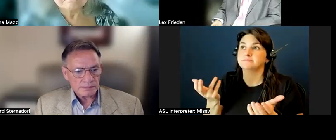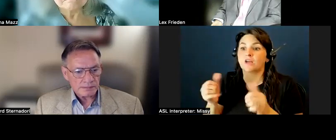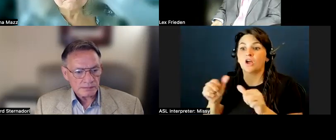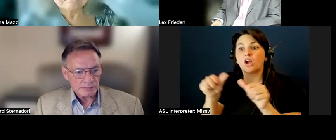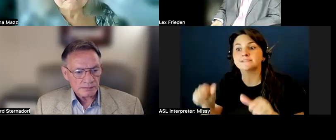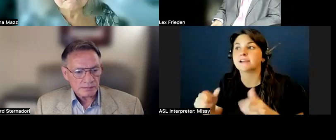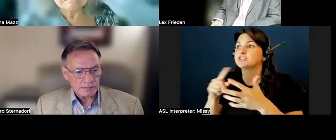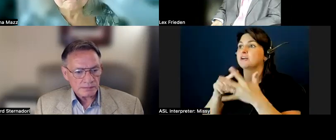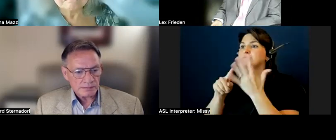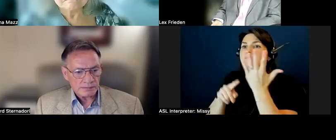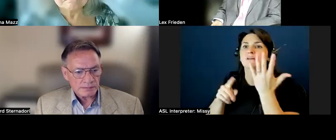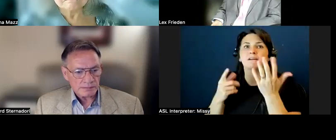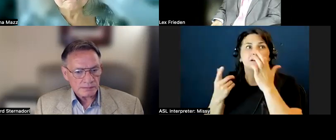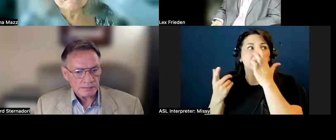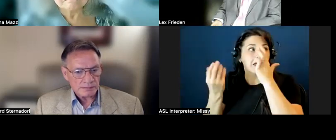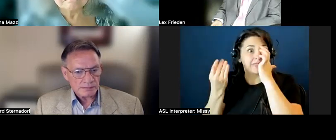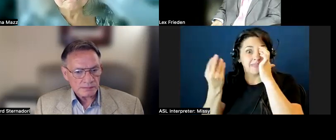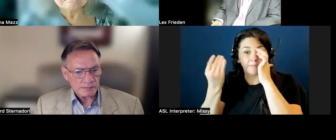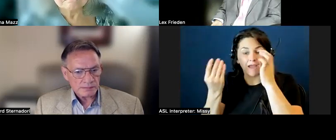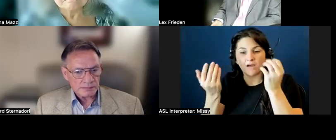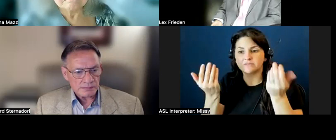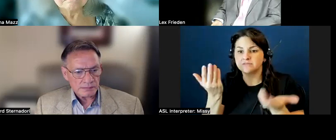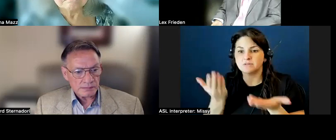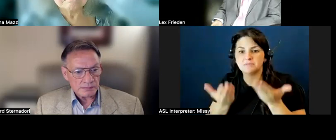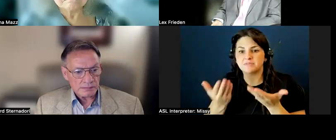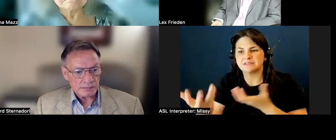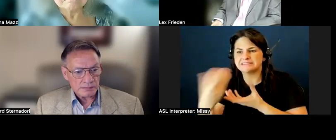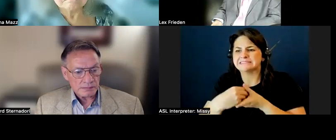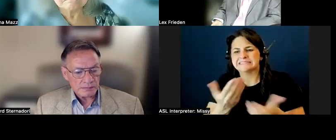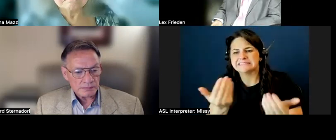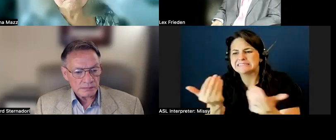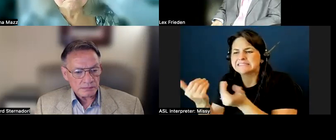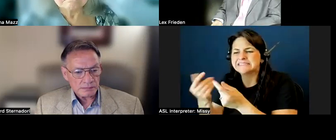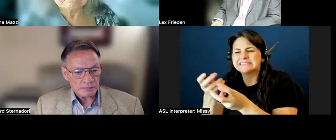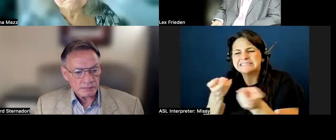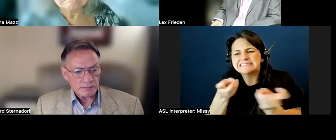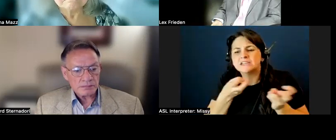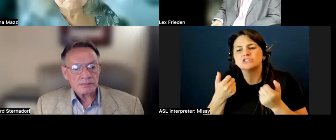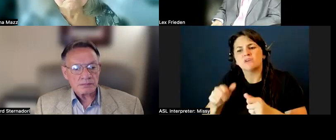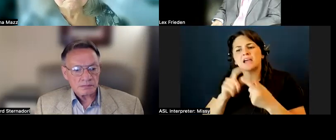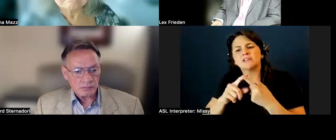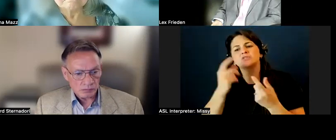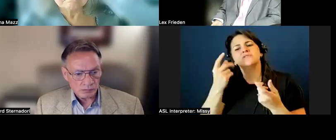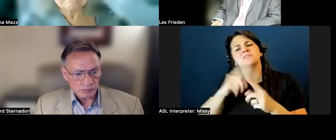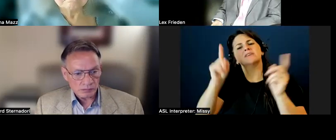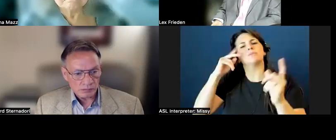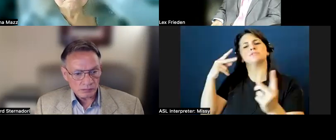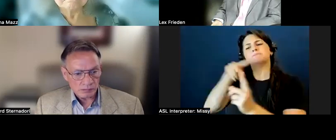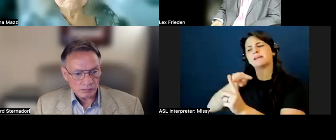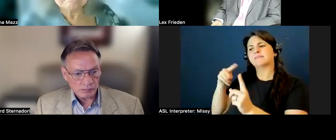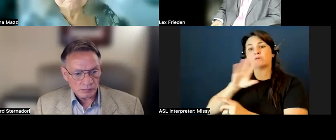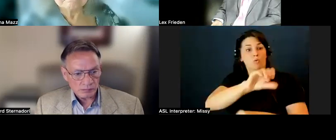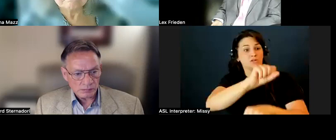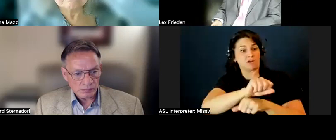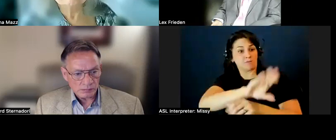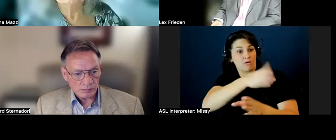architecture, et cetera, to even, think about coming into some of our coursework and stuff to get a different lens, on what they do and how they do